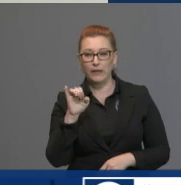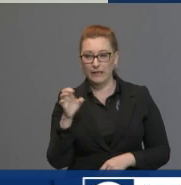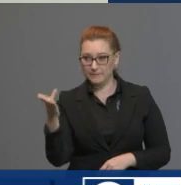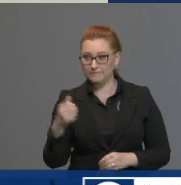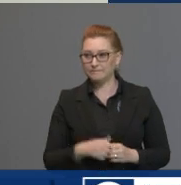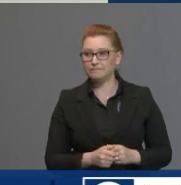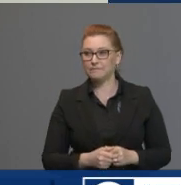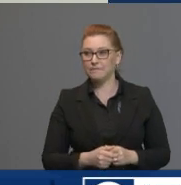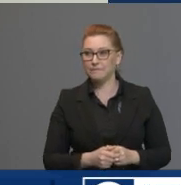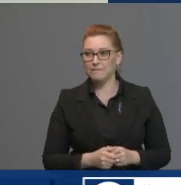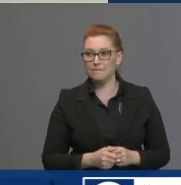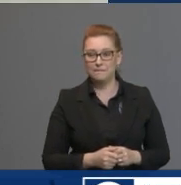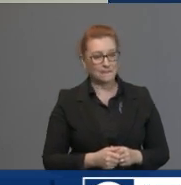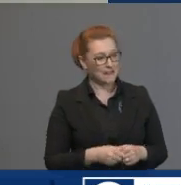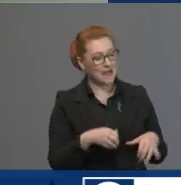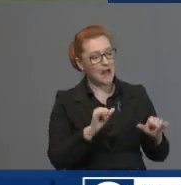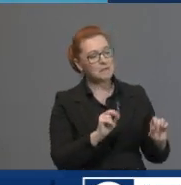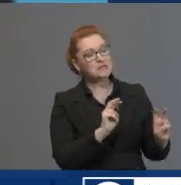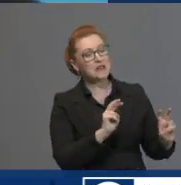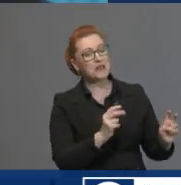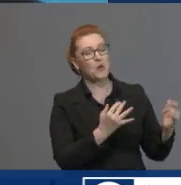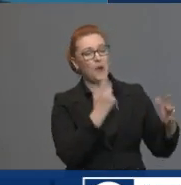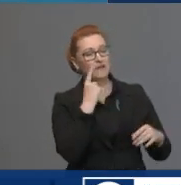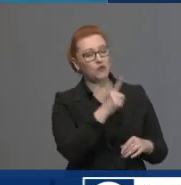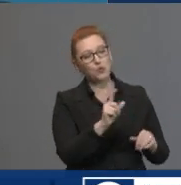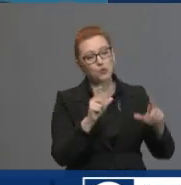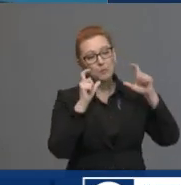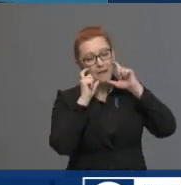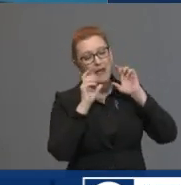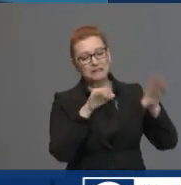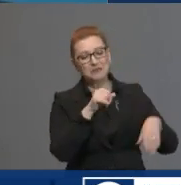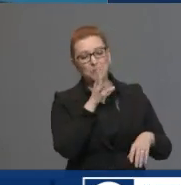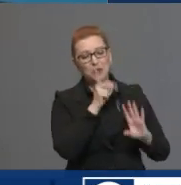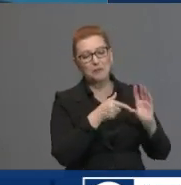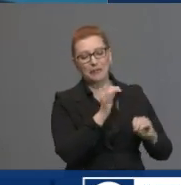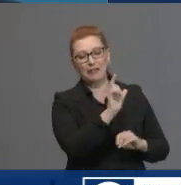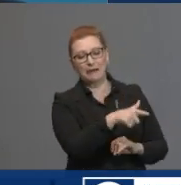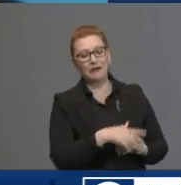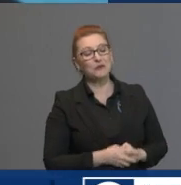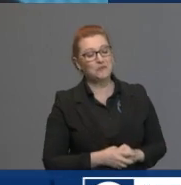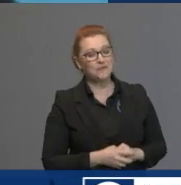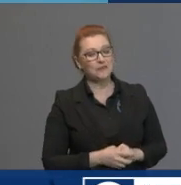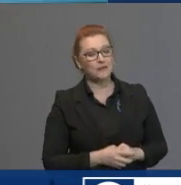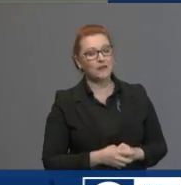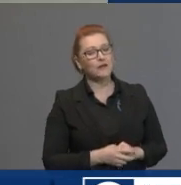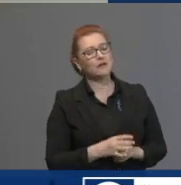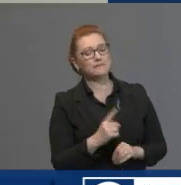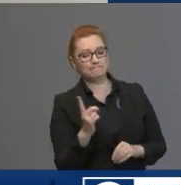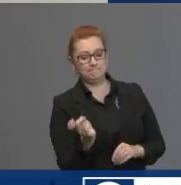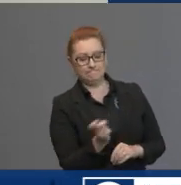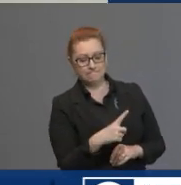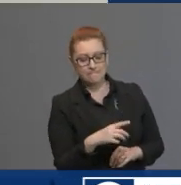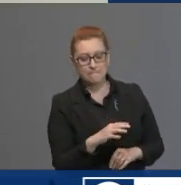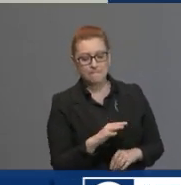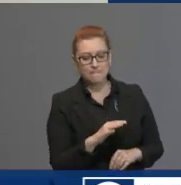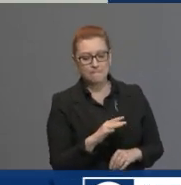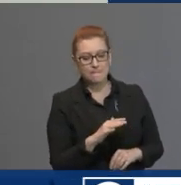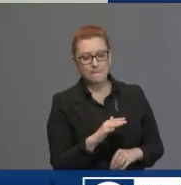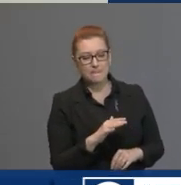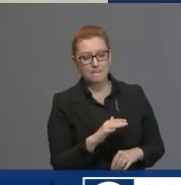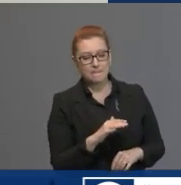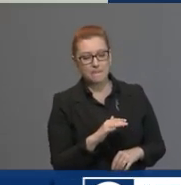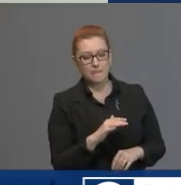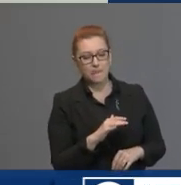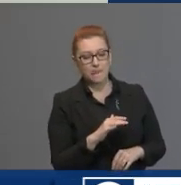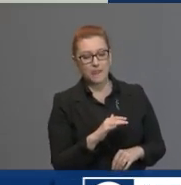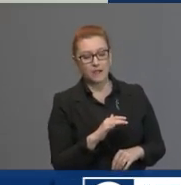Governor. Still waiting for you to wear a mask, but we'll talk about that separately. A couple of questions. Let's start with just